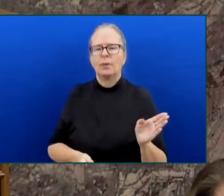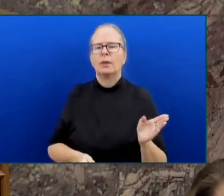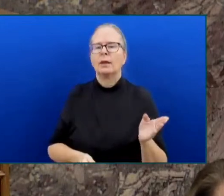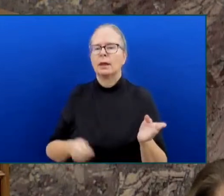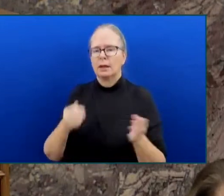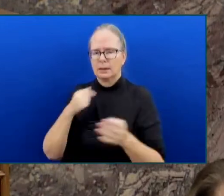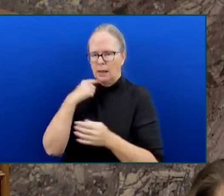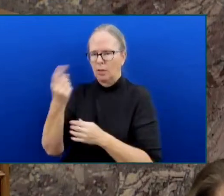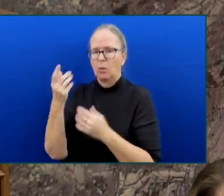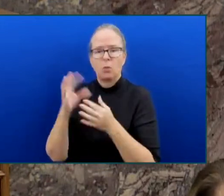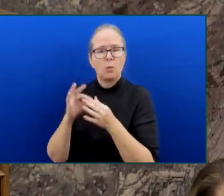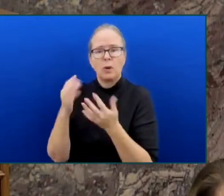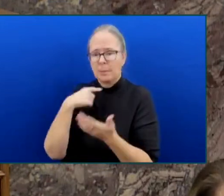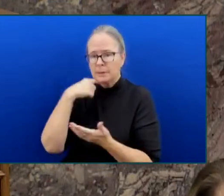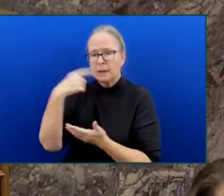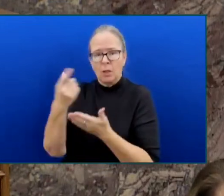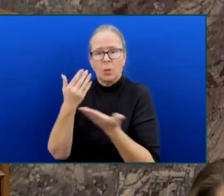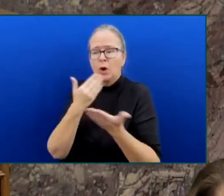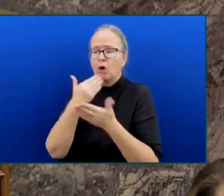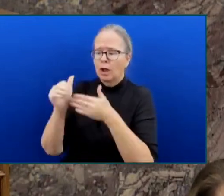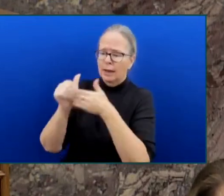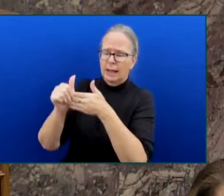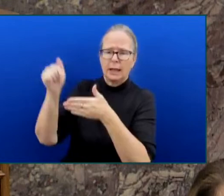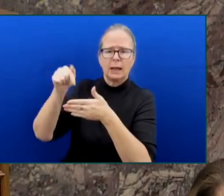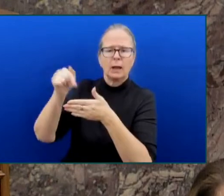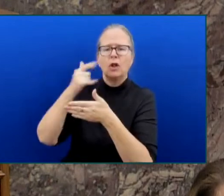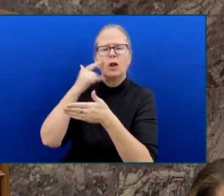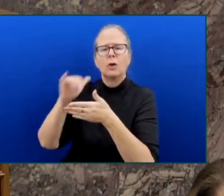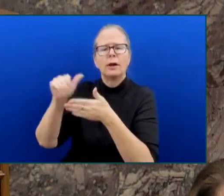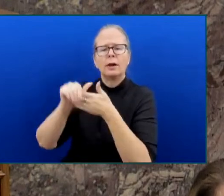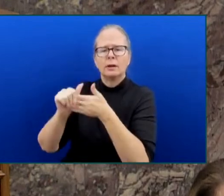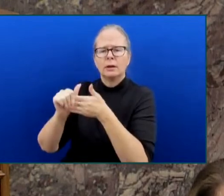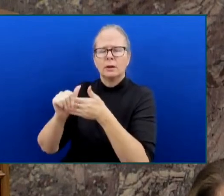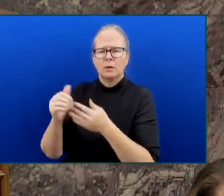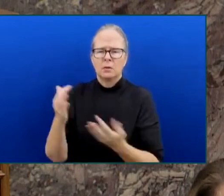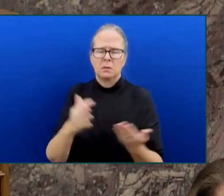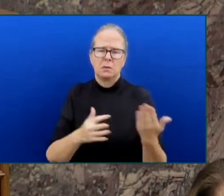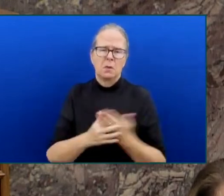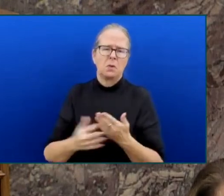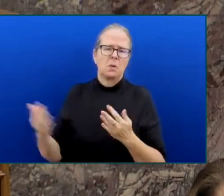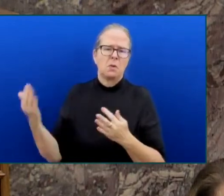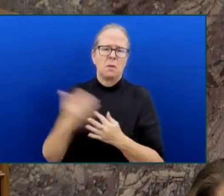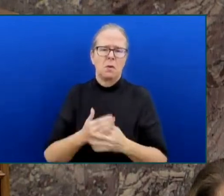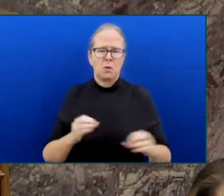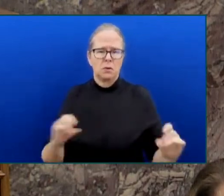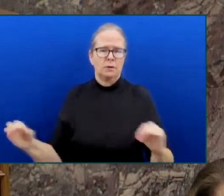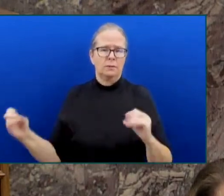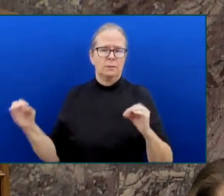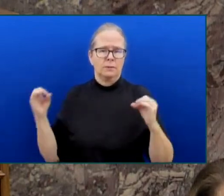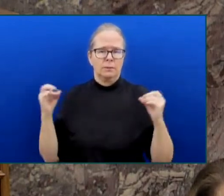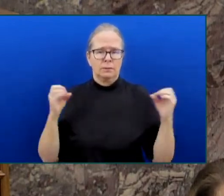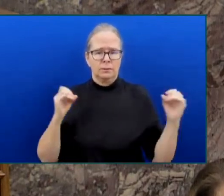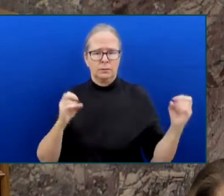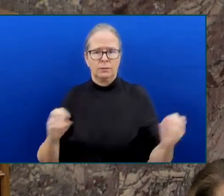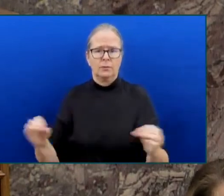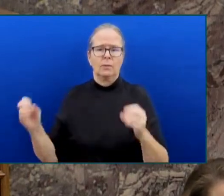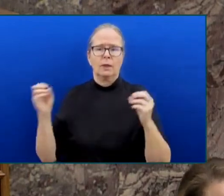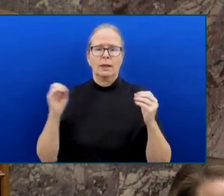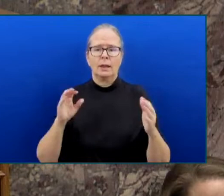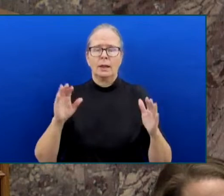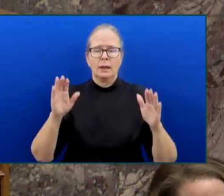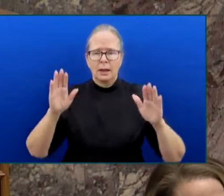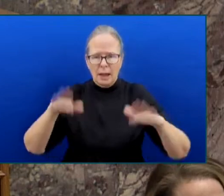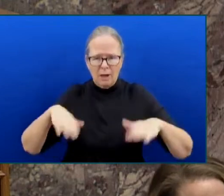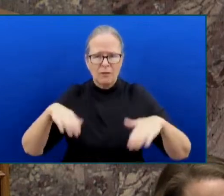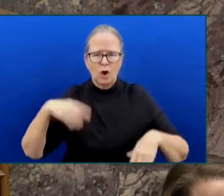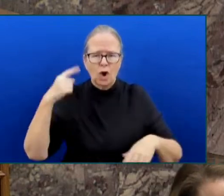is the best part. This is the best part. Members. You haven't heard the best part yet. Members.